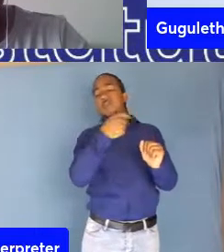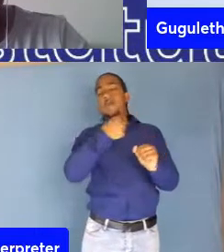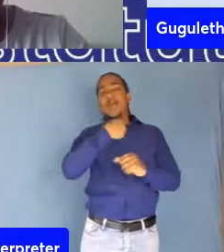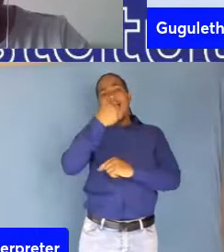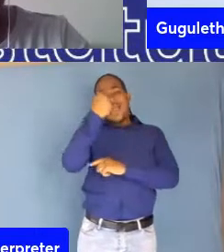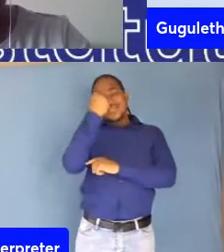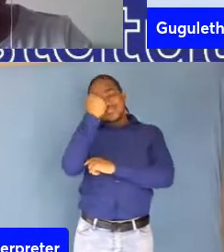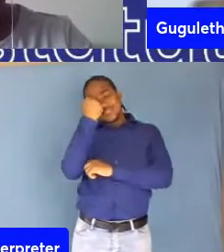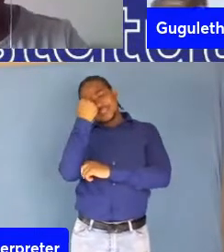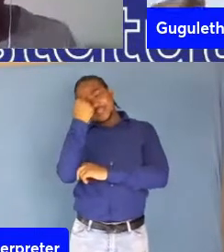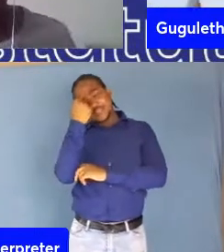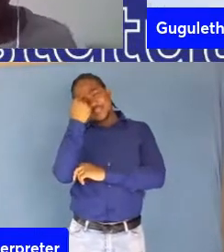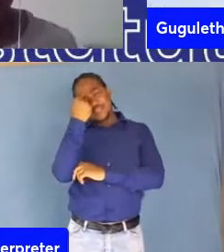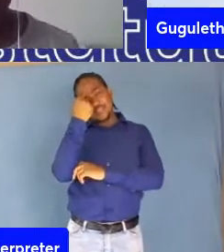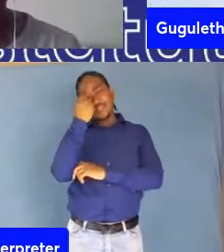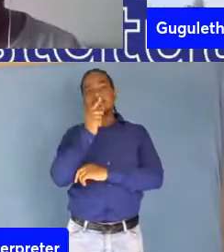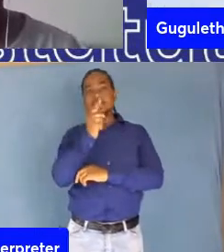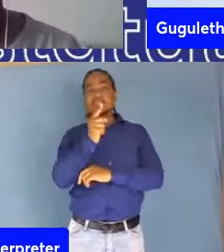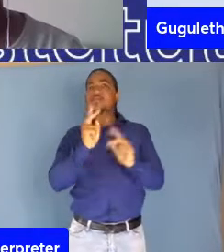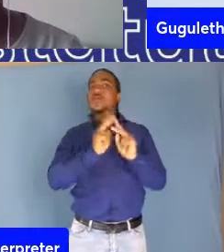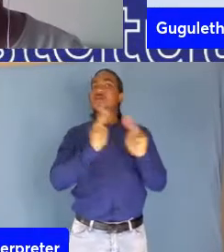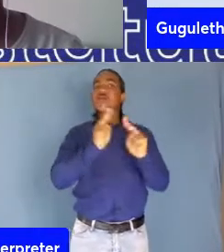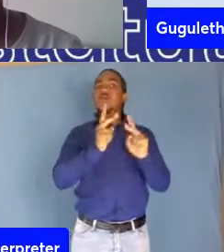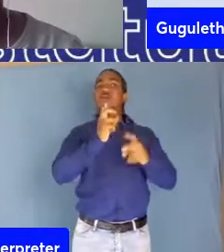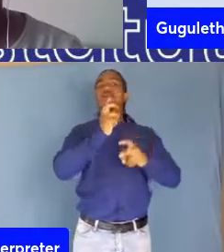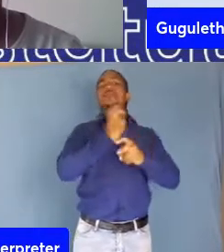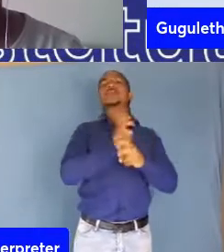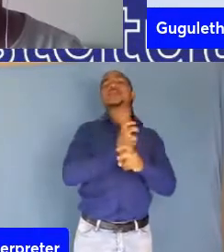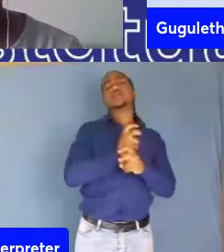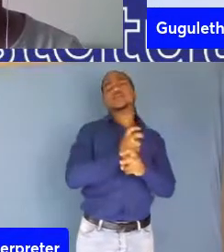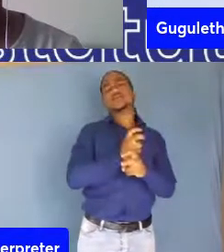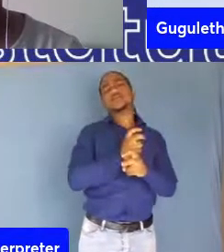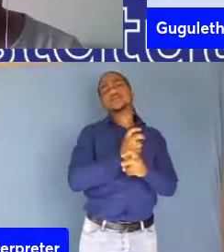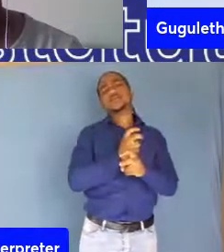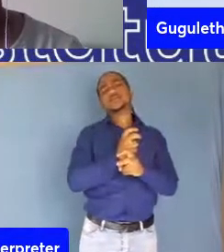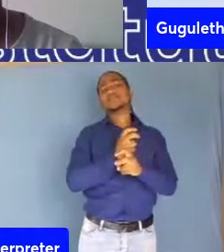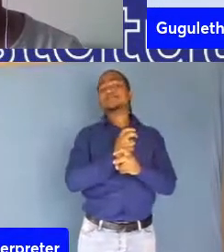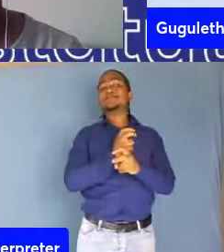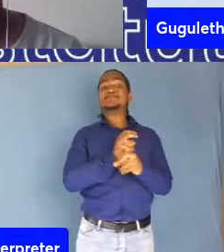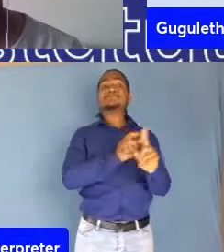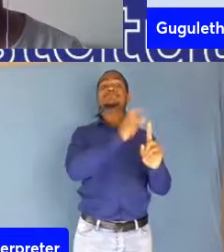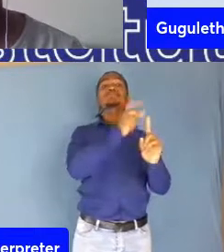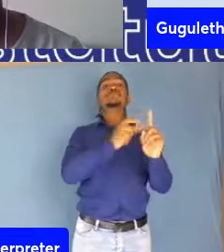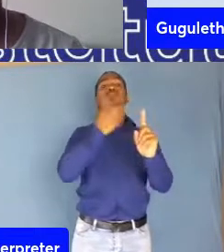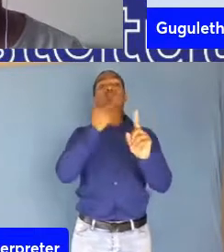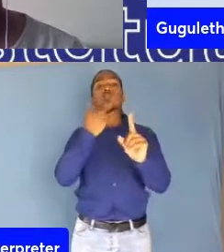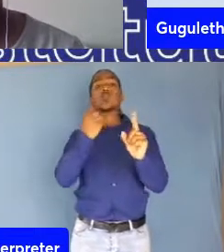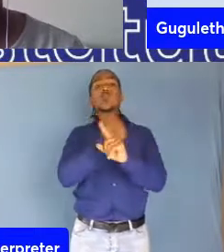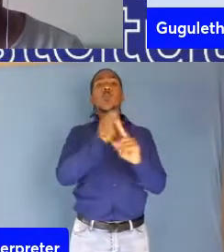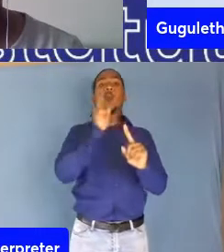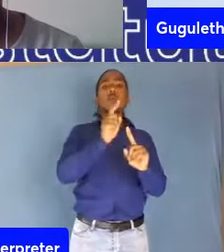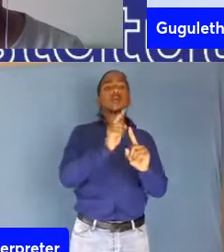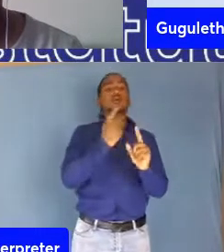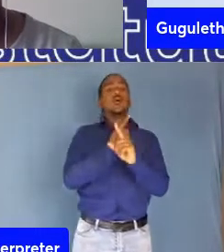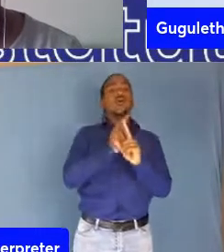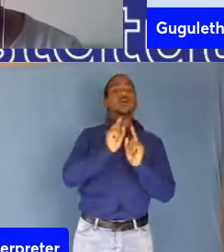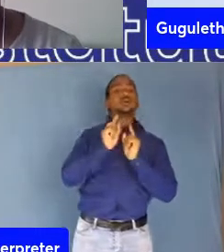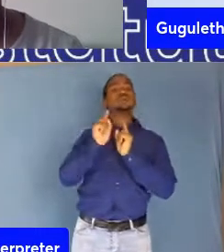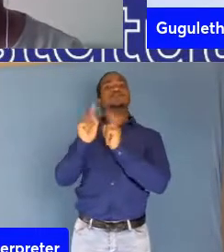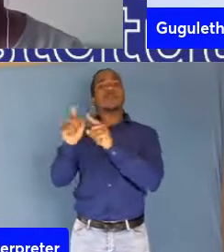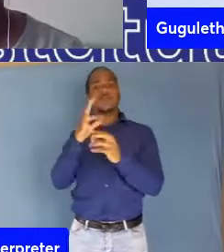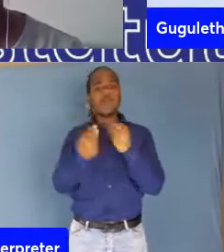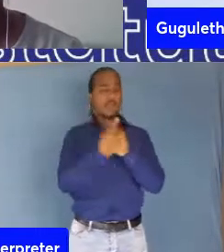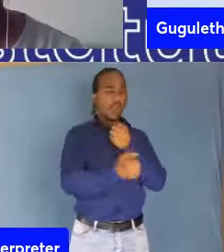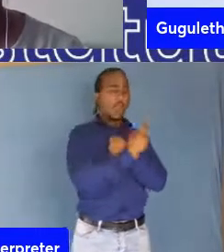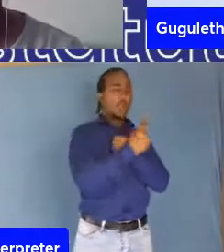that victims must go march in the police station immediately, particularly in the context of how the South African recourse system, Mthetho speaks